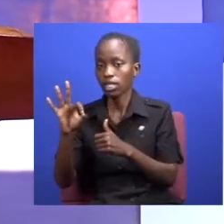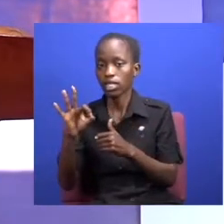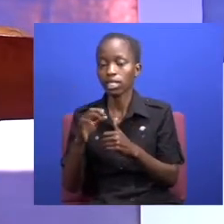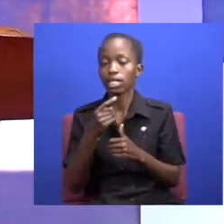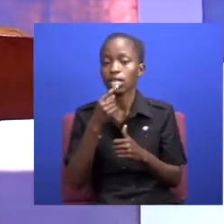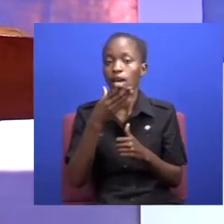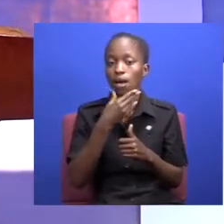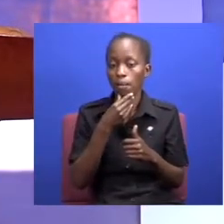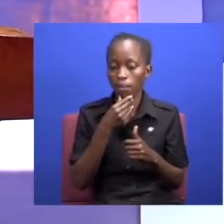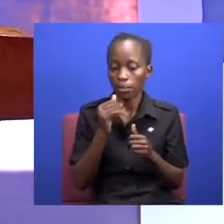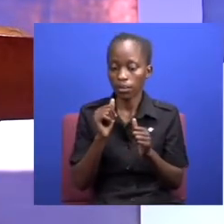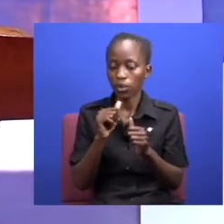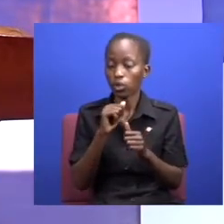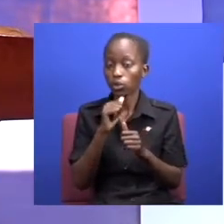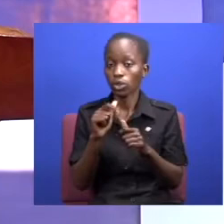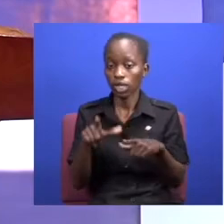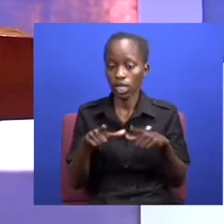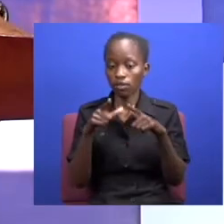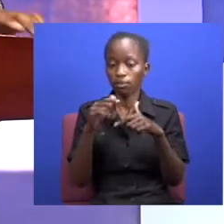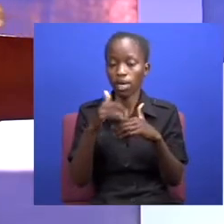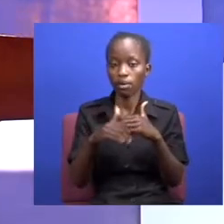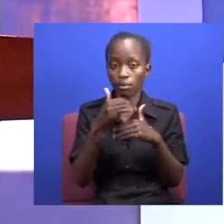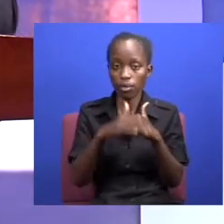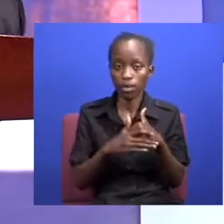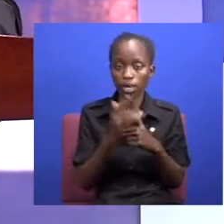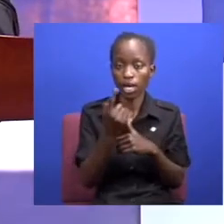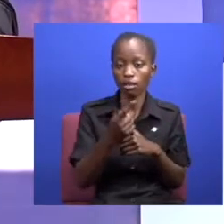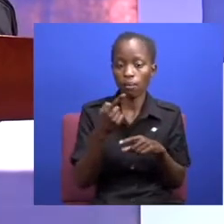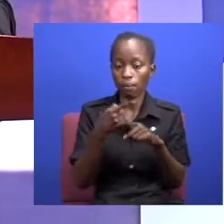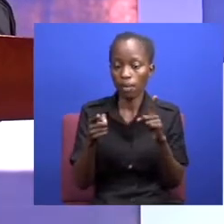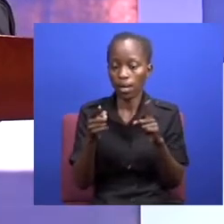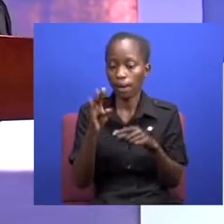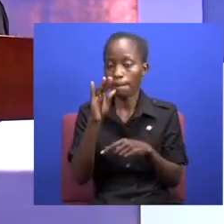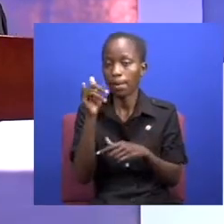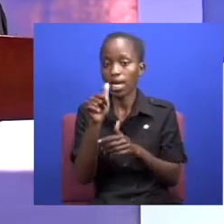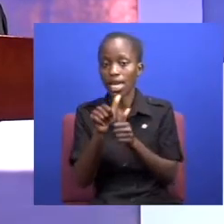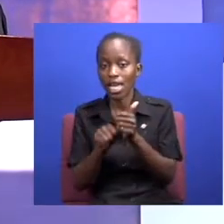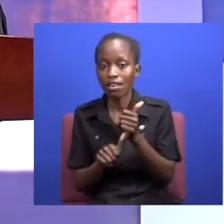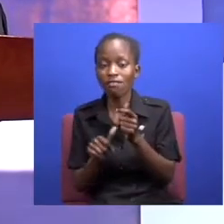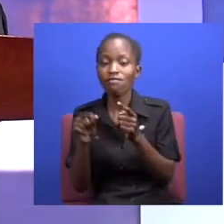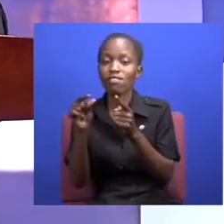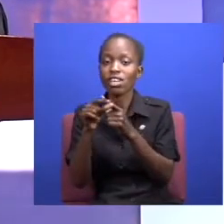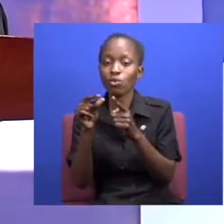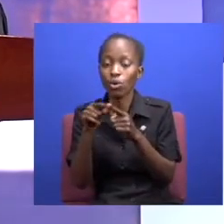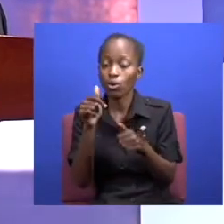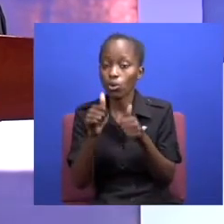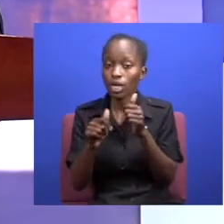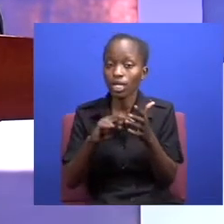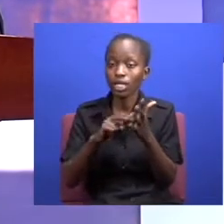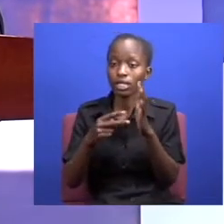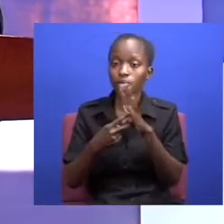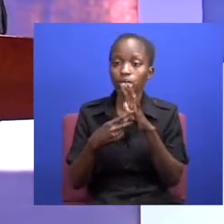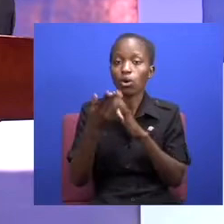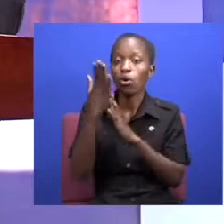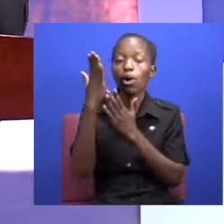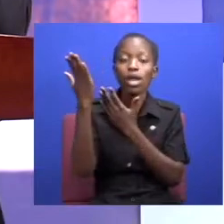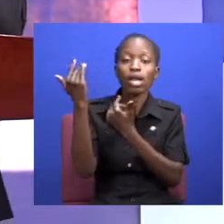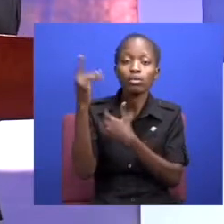that man shall not live by bread alone, but by every word, which means